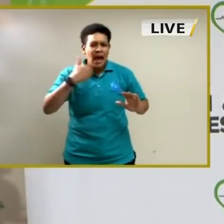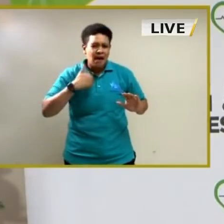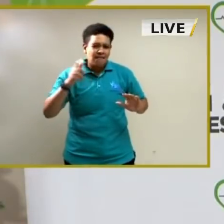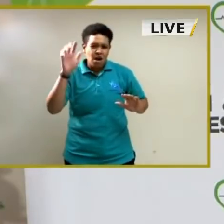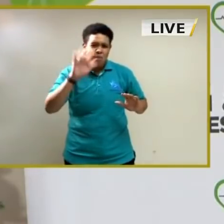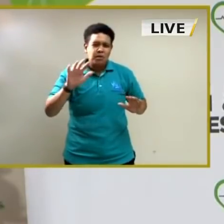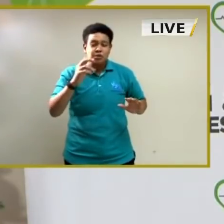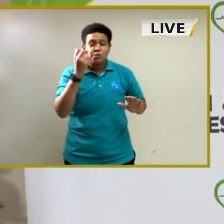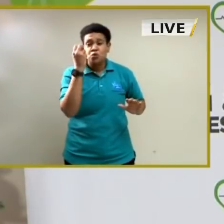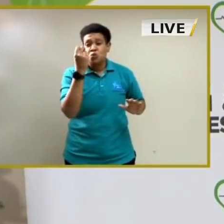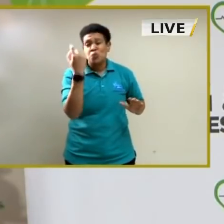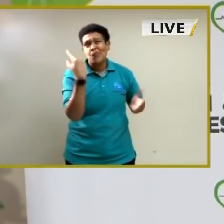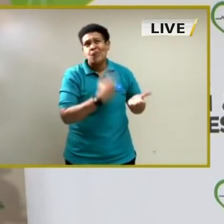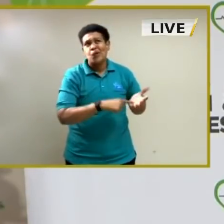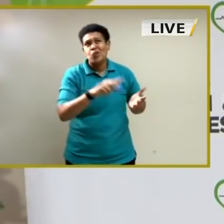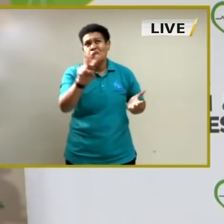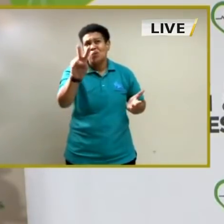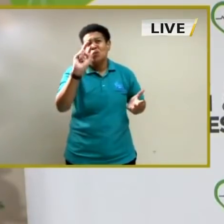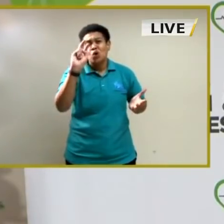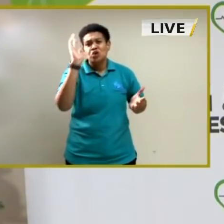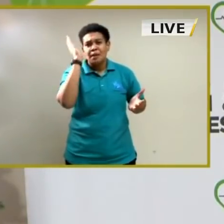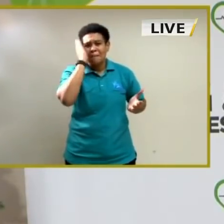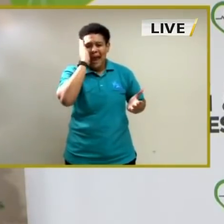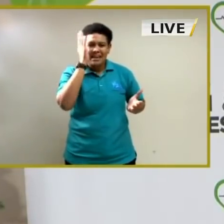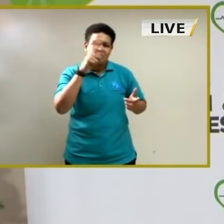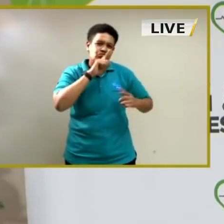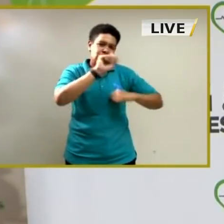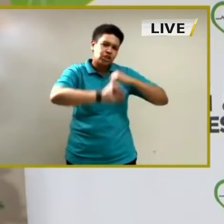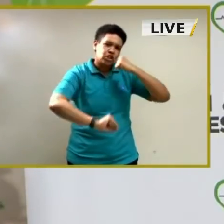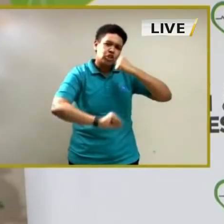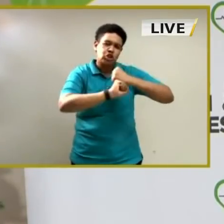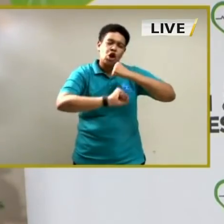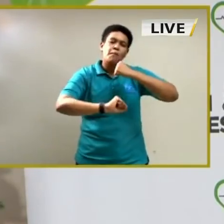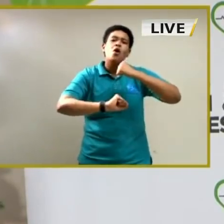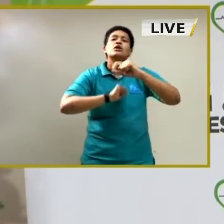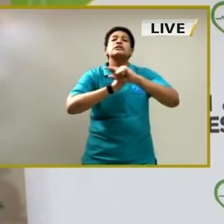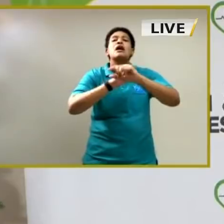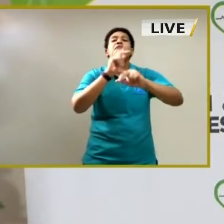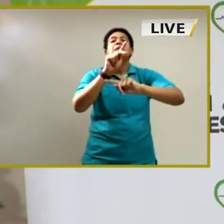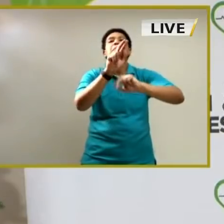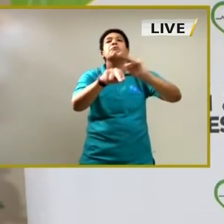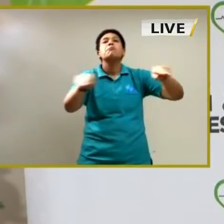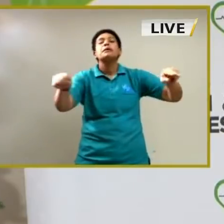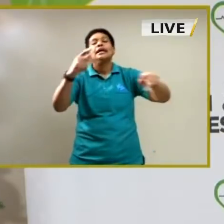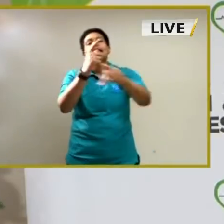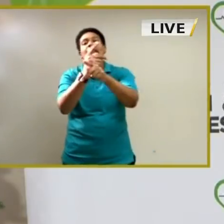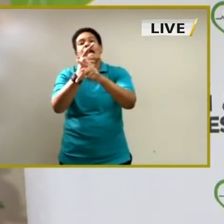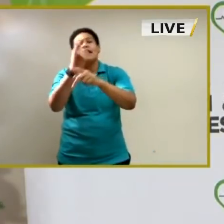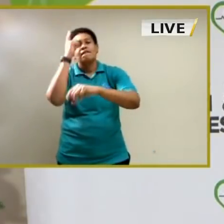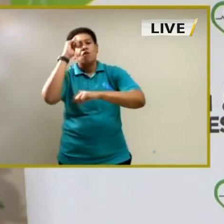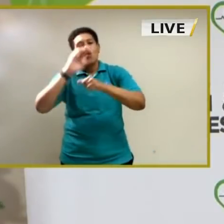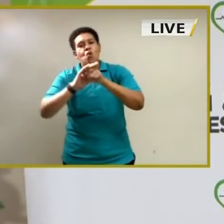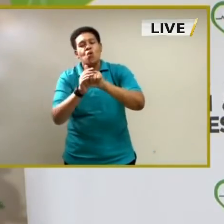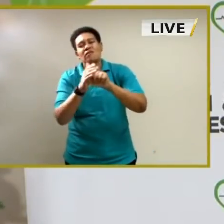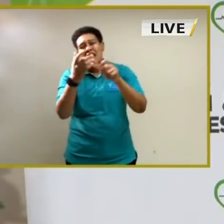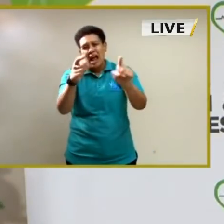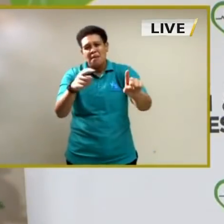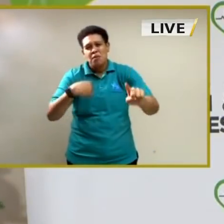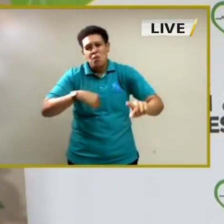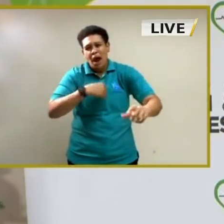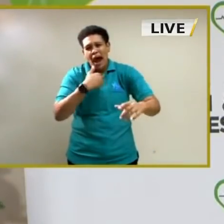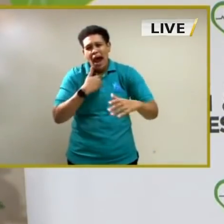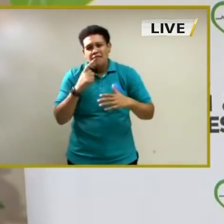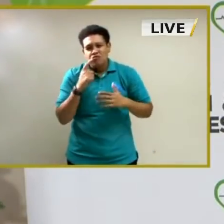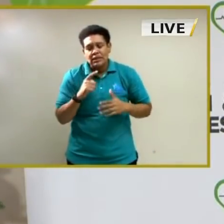approximately 1,200 beds to support inpatient care for COVID cases. We do have